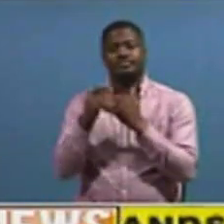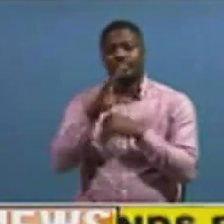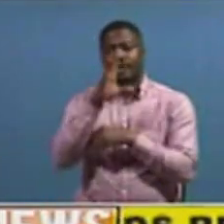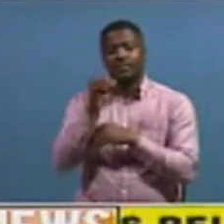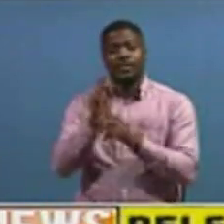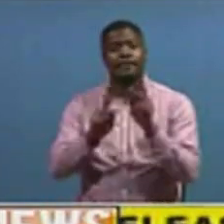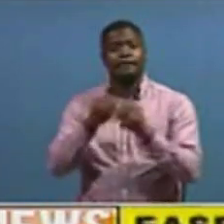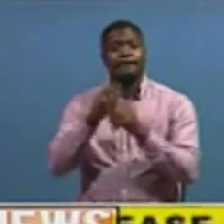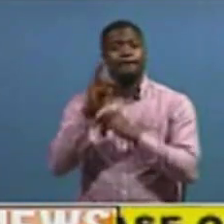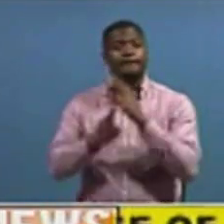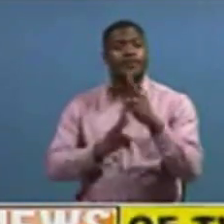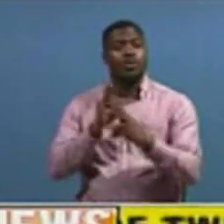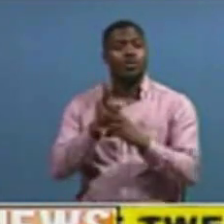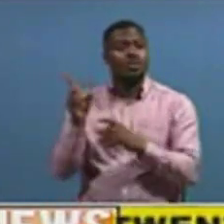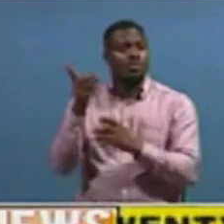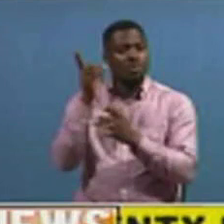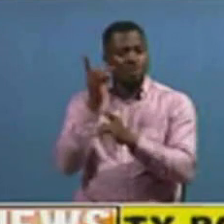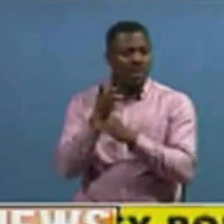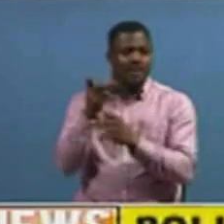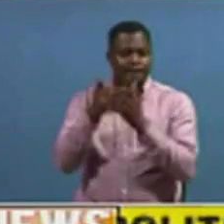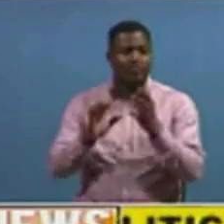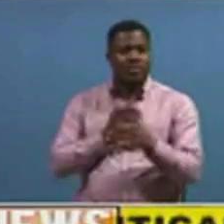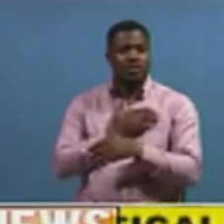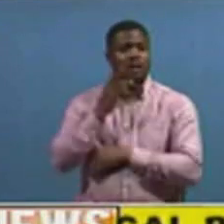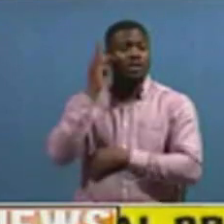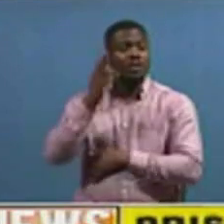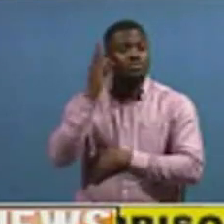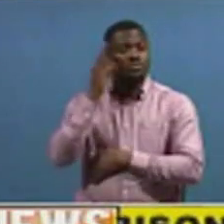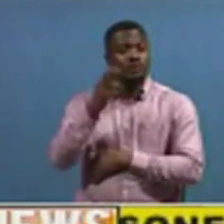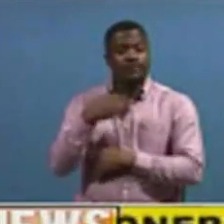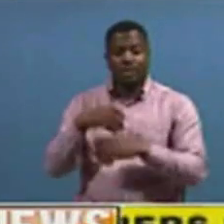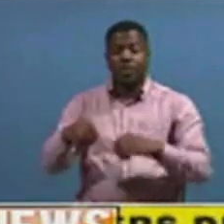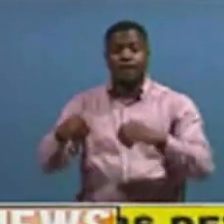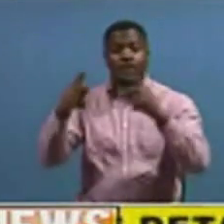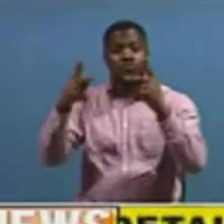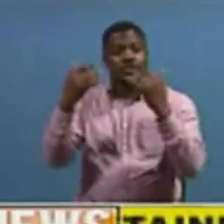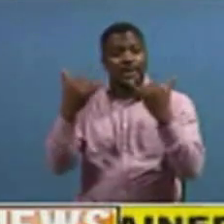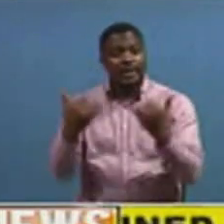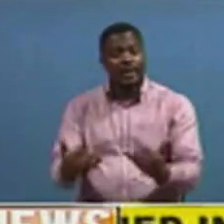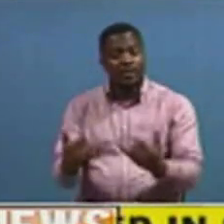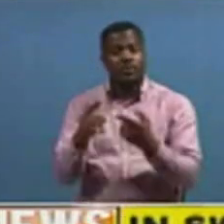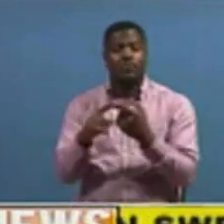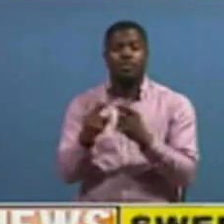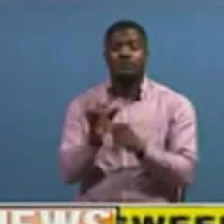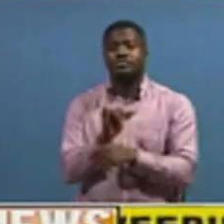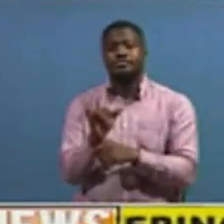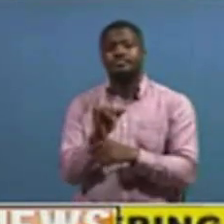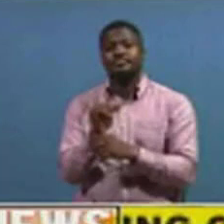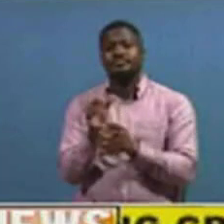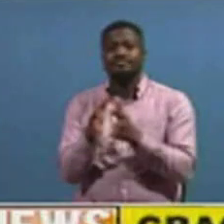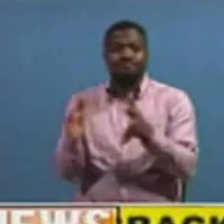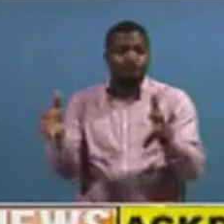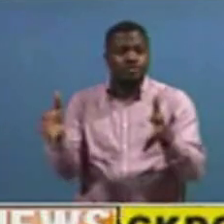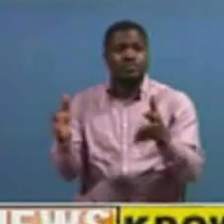the world. Already he is part of our history, and if there's opportunity now also to